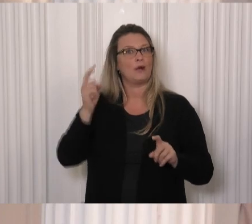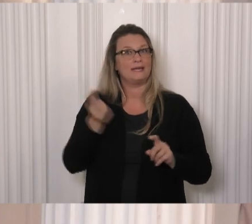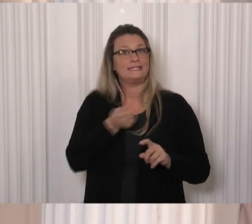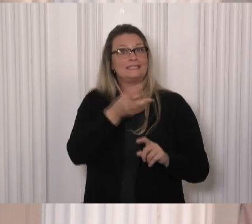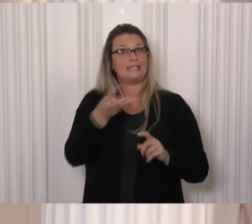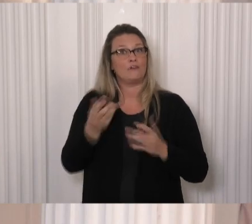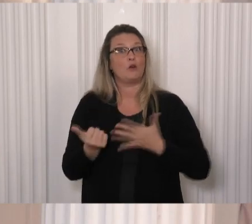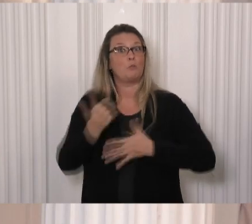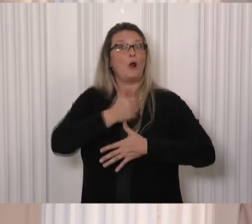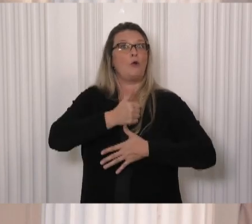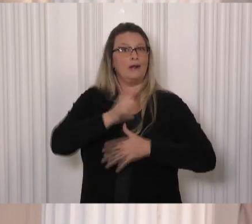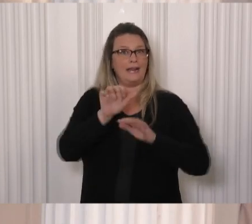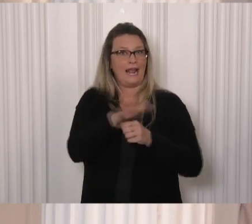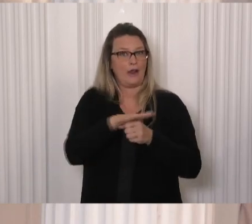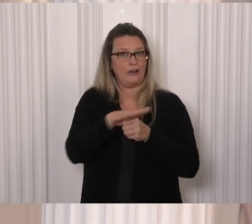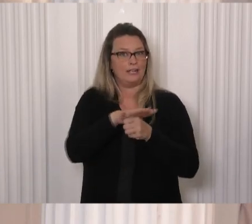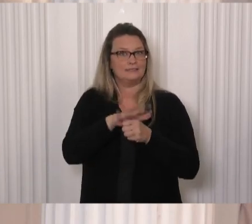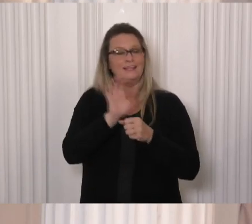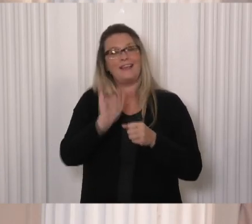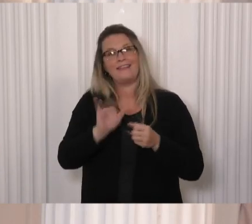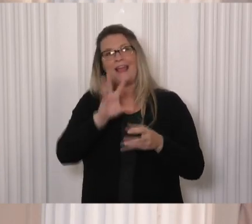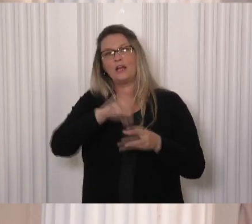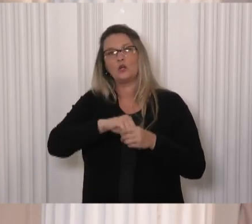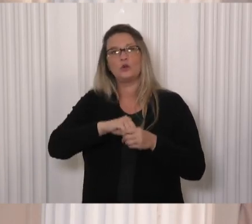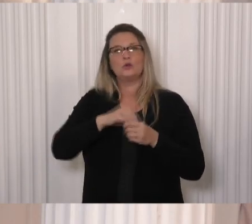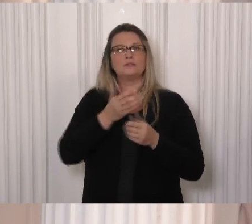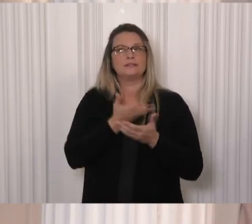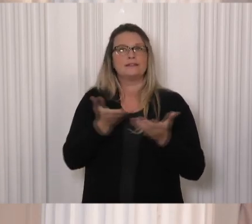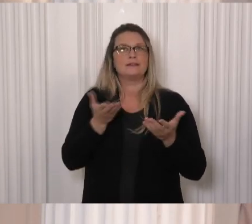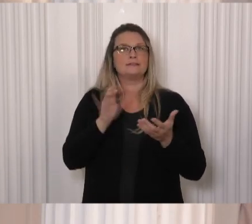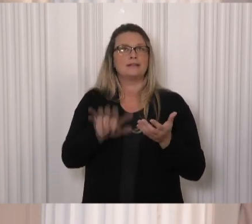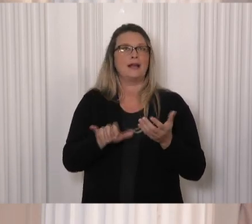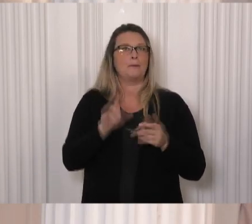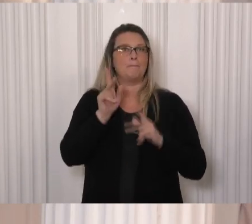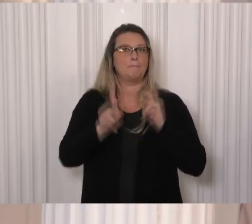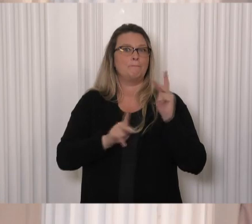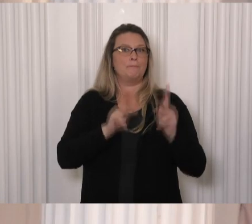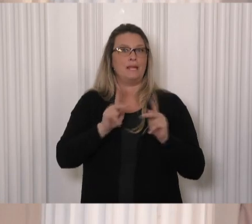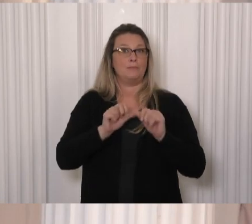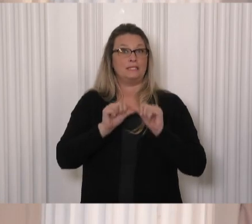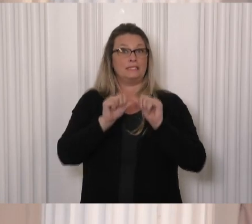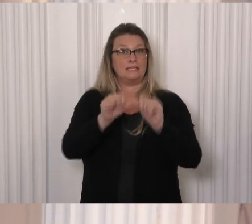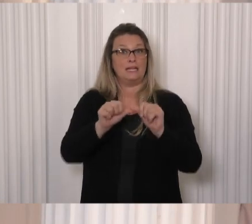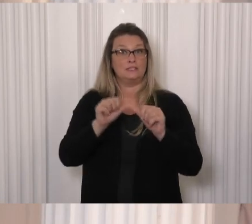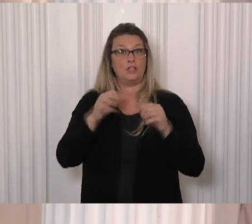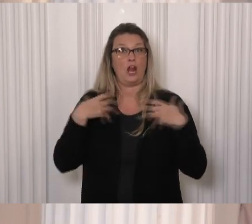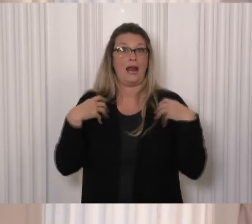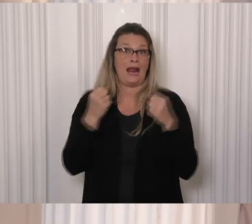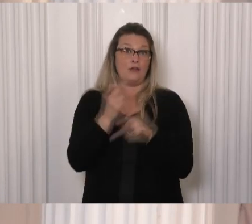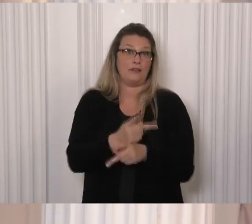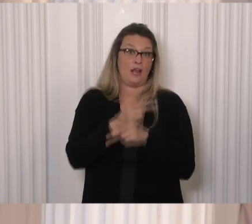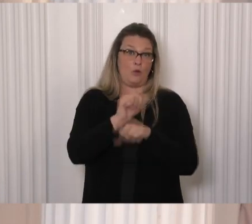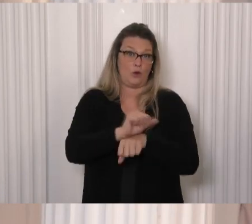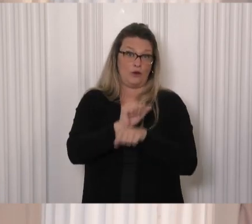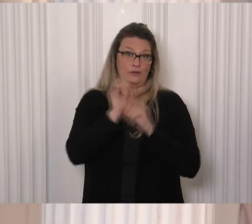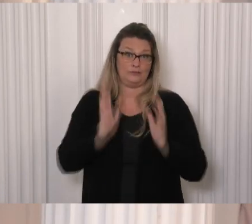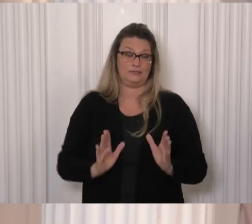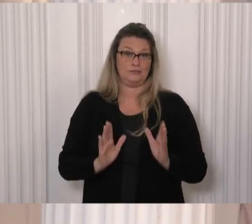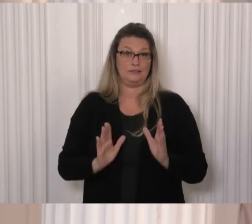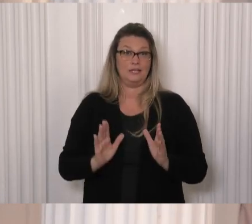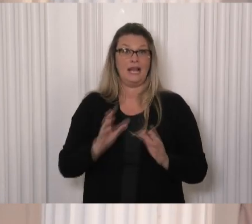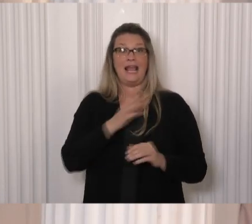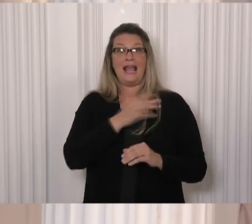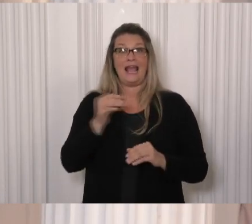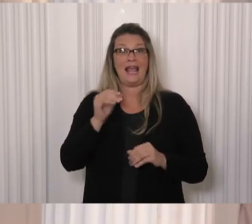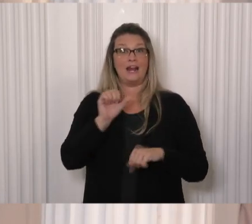priority areas. And so those would include things like testing that helps sustain our healthcare workforce and our essential